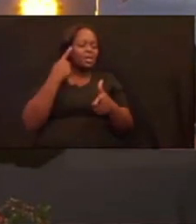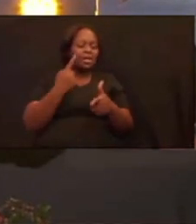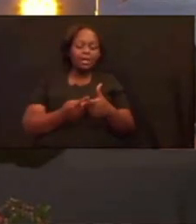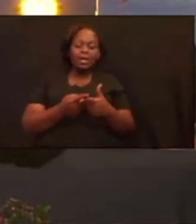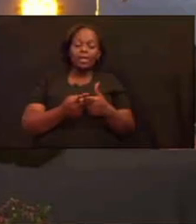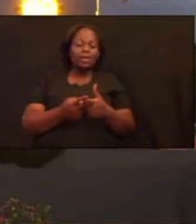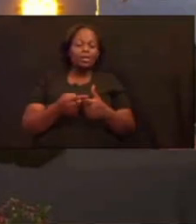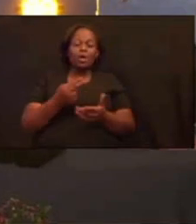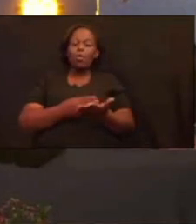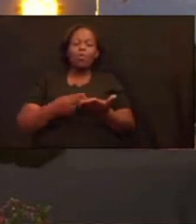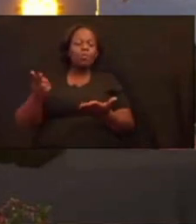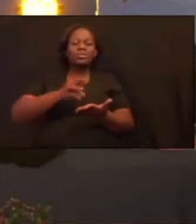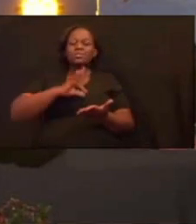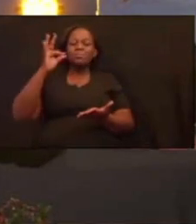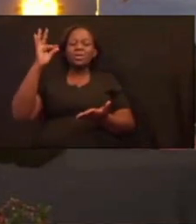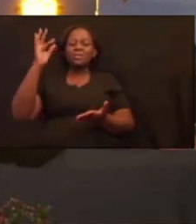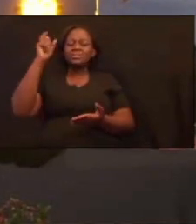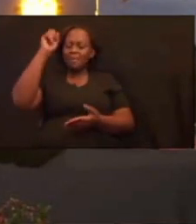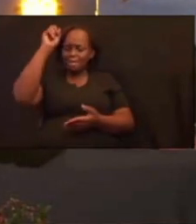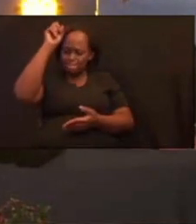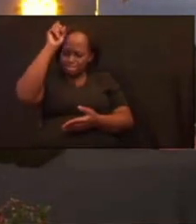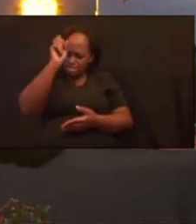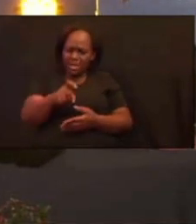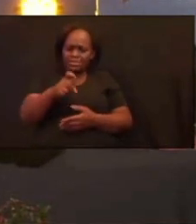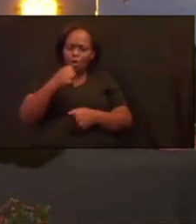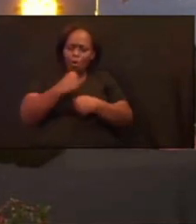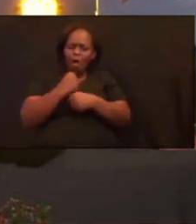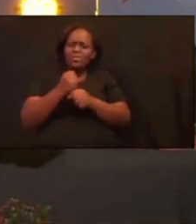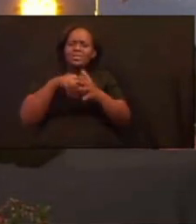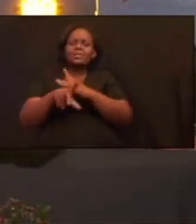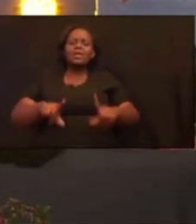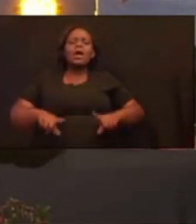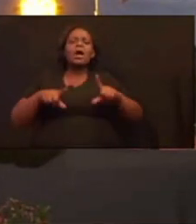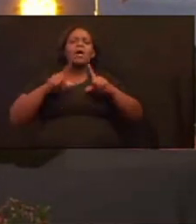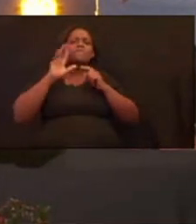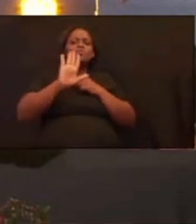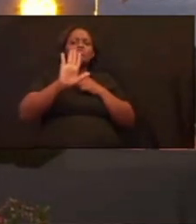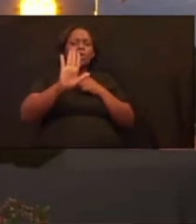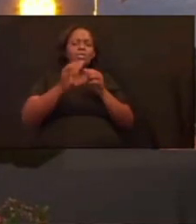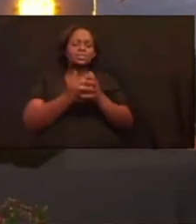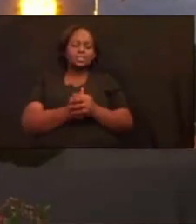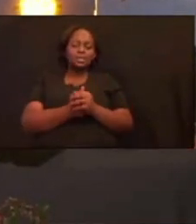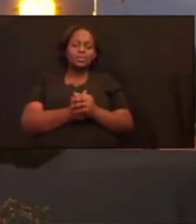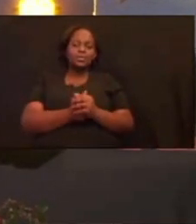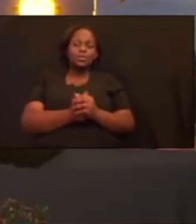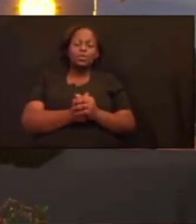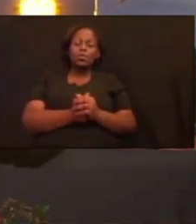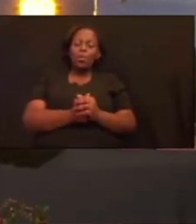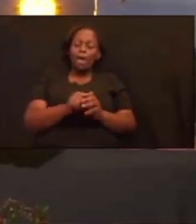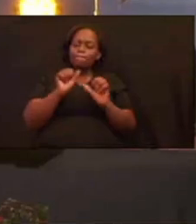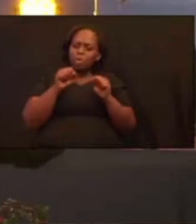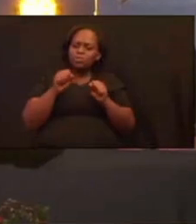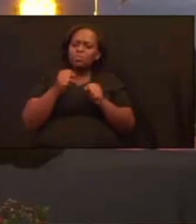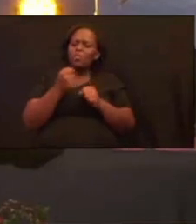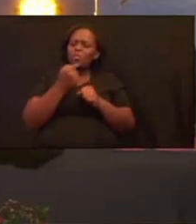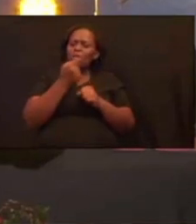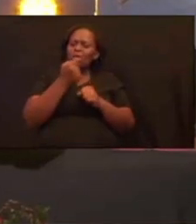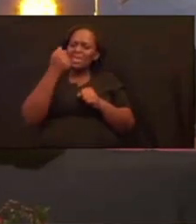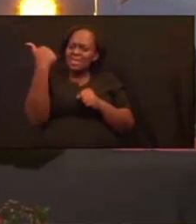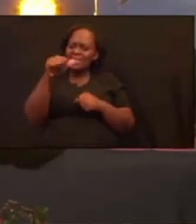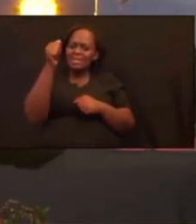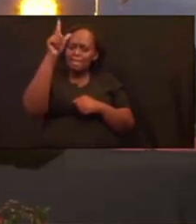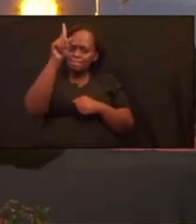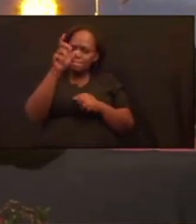an outworking in your life that is traceable in Scripture. We can say your life is truly a portrait of